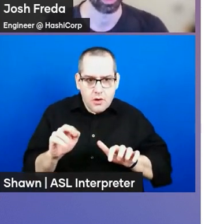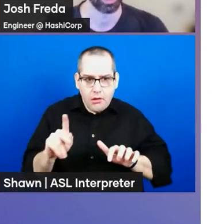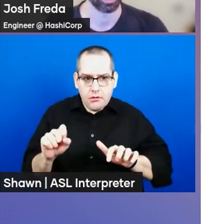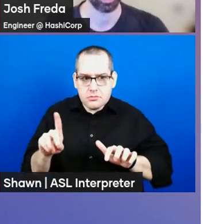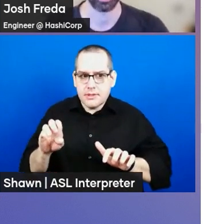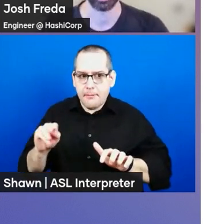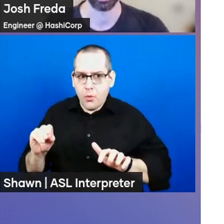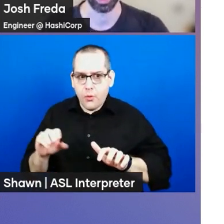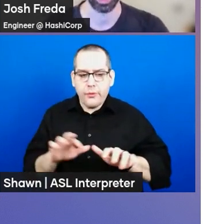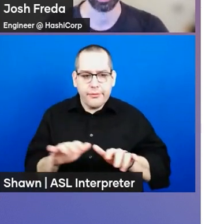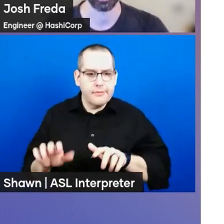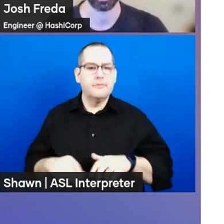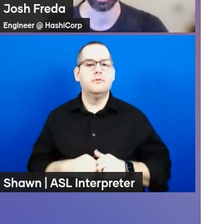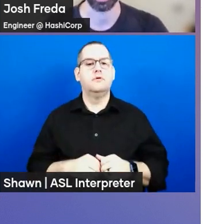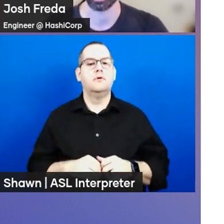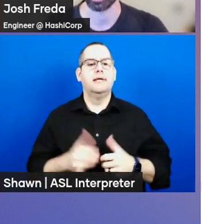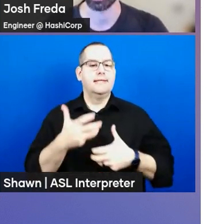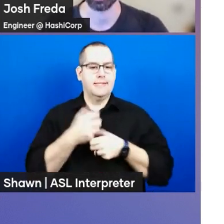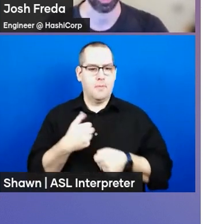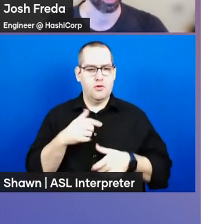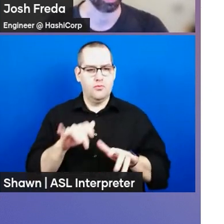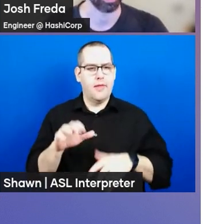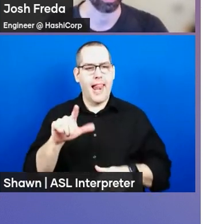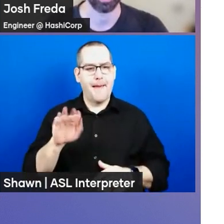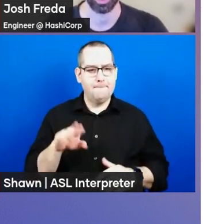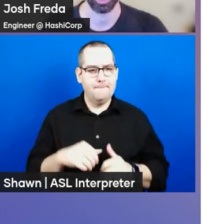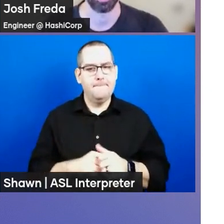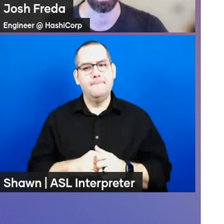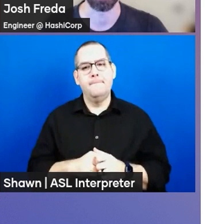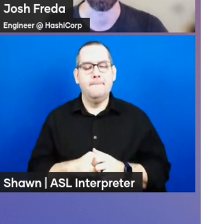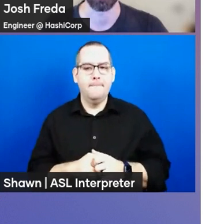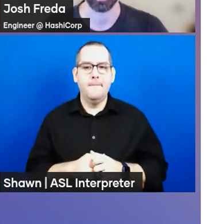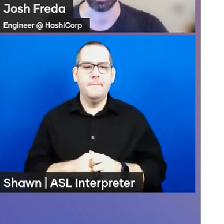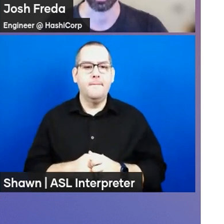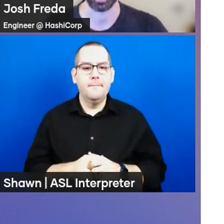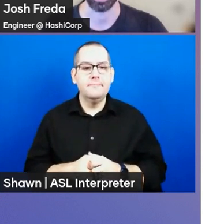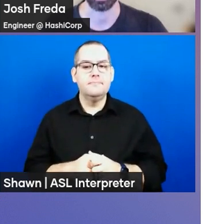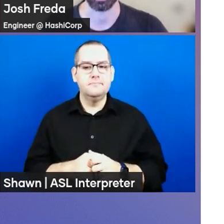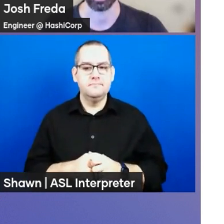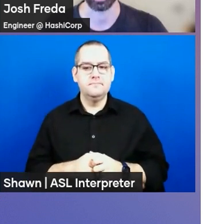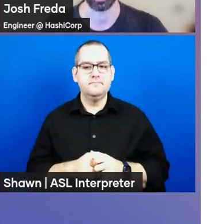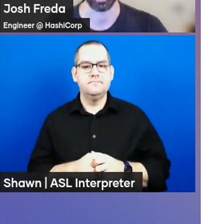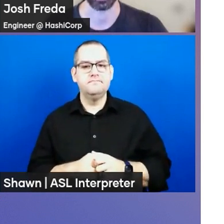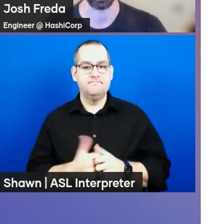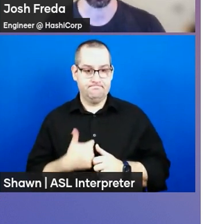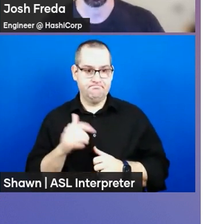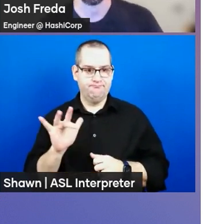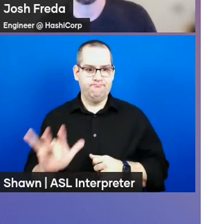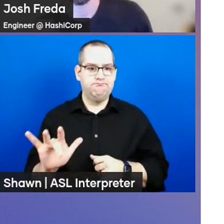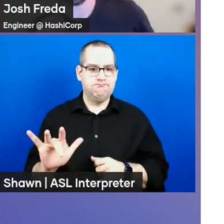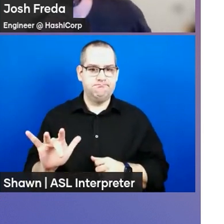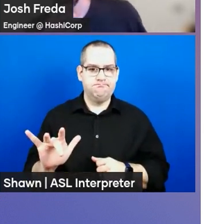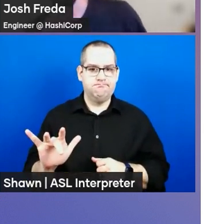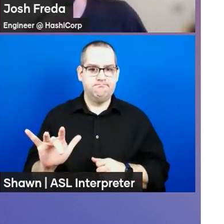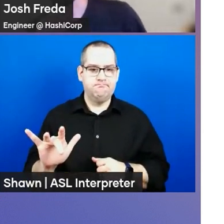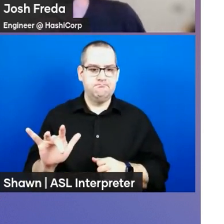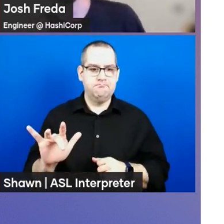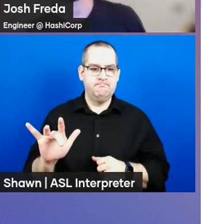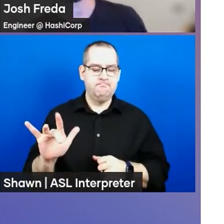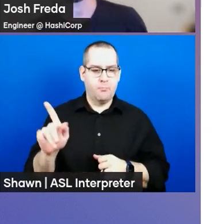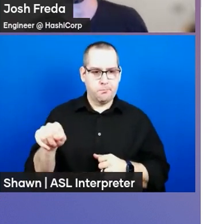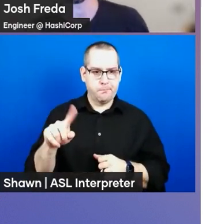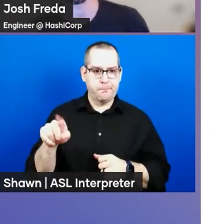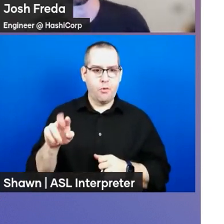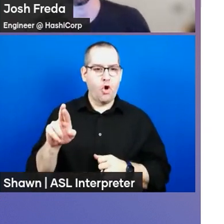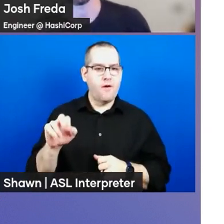summary. I'll do labs because I think I subscribed to that one. And we can see here, we'll just create the RFC. So